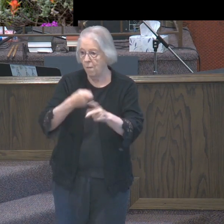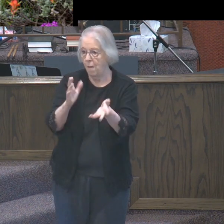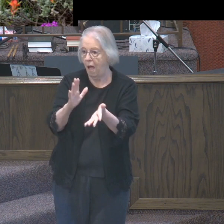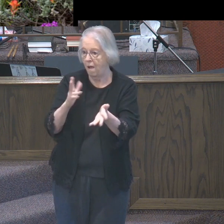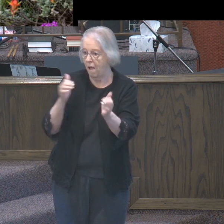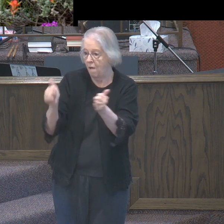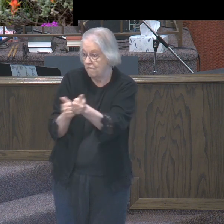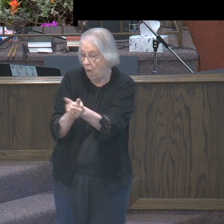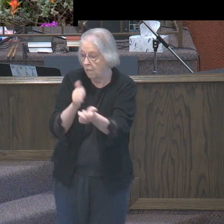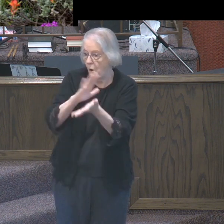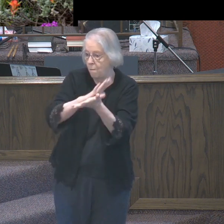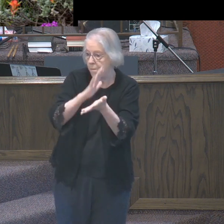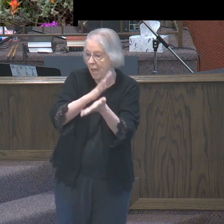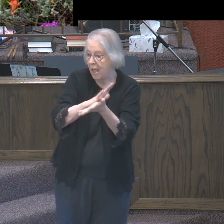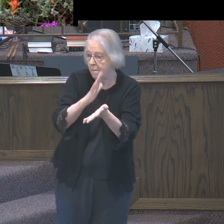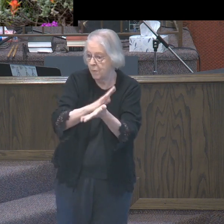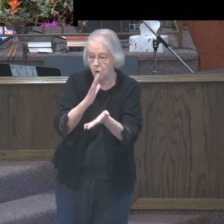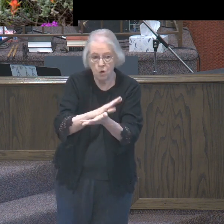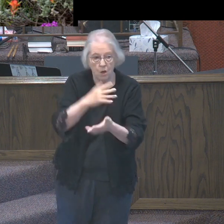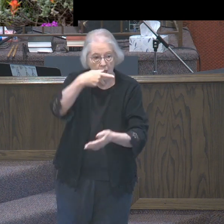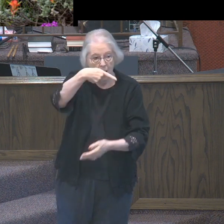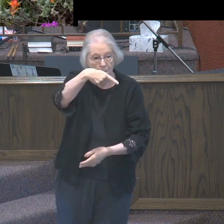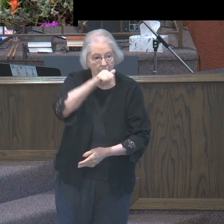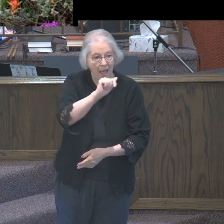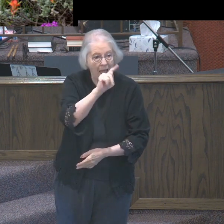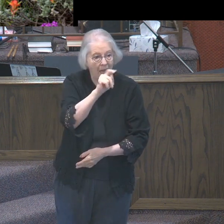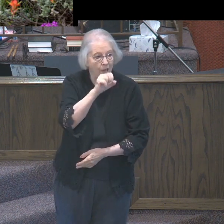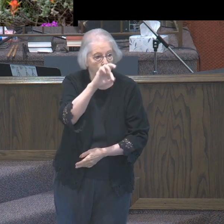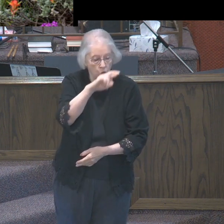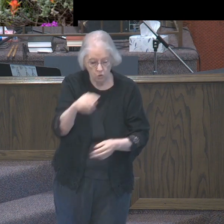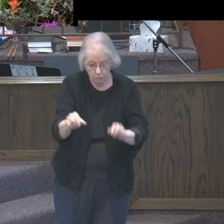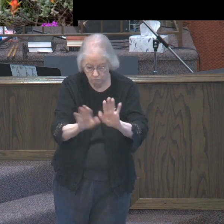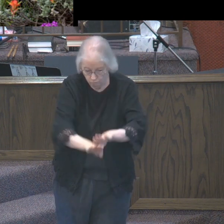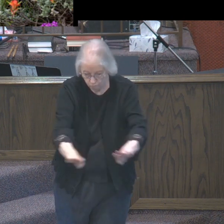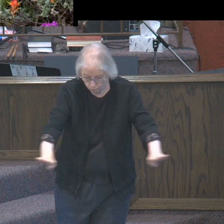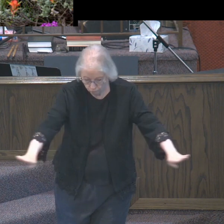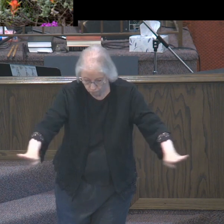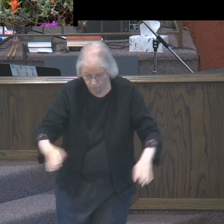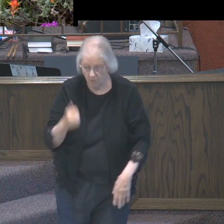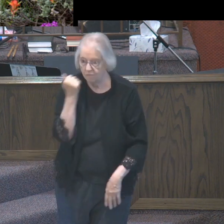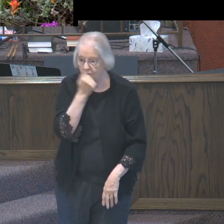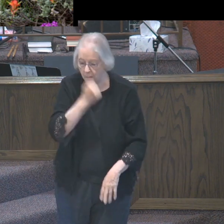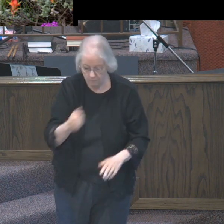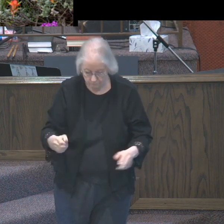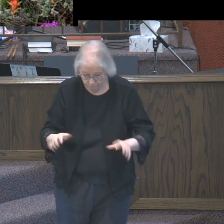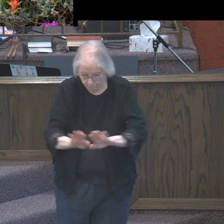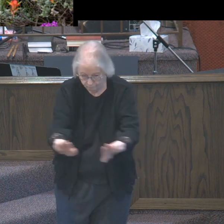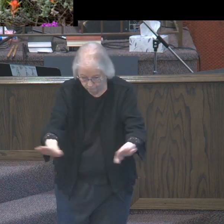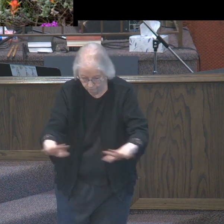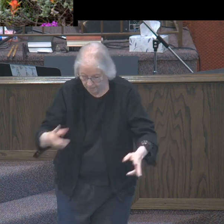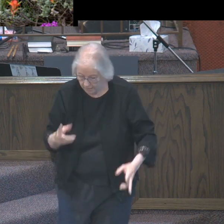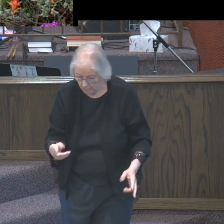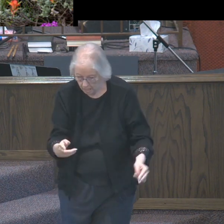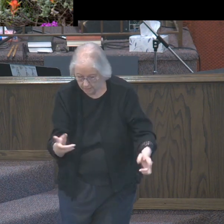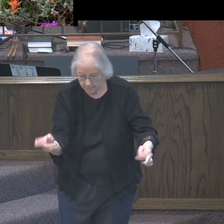acrostic, that the ACTS, adoration, confession, thanksgiving, supplication. All that is doing is telling